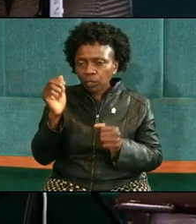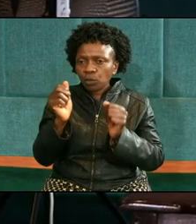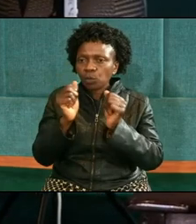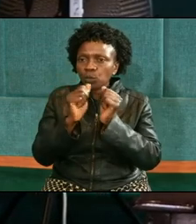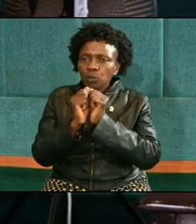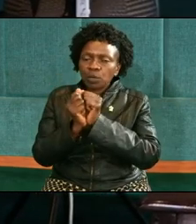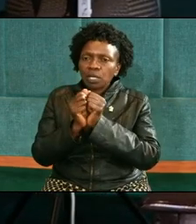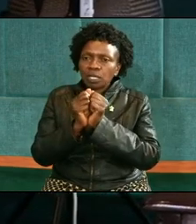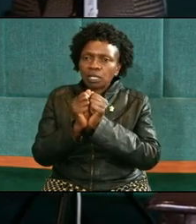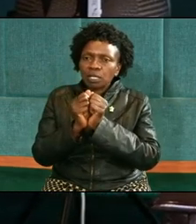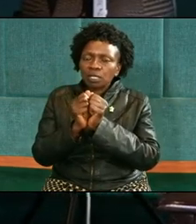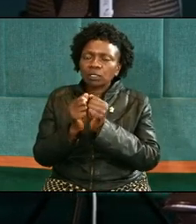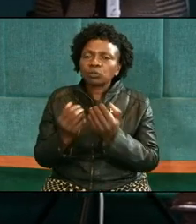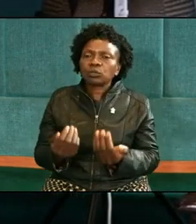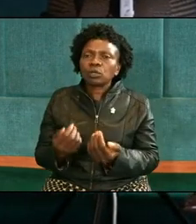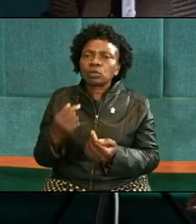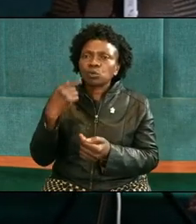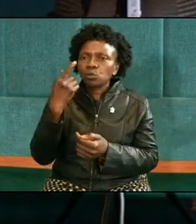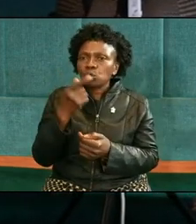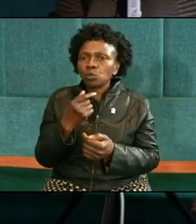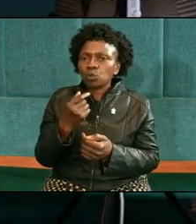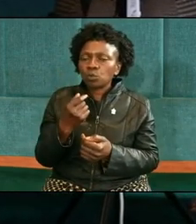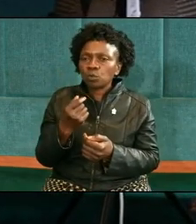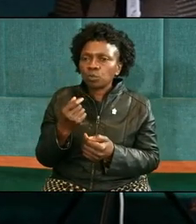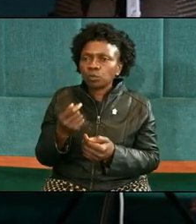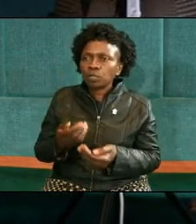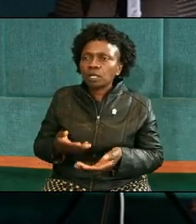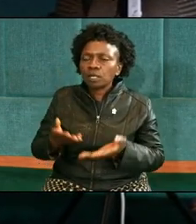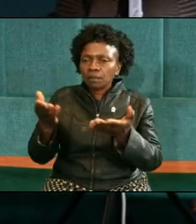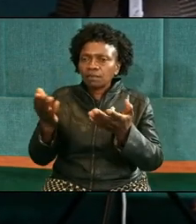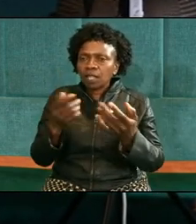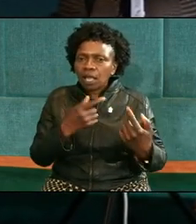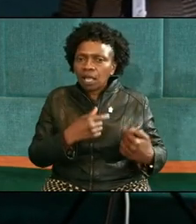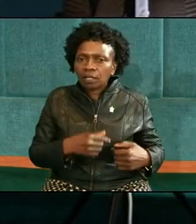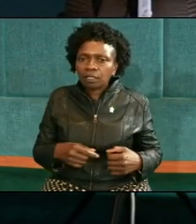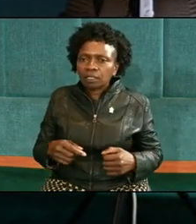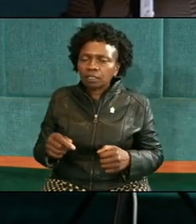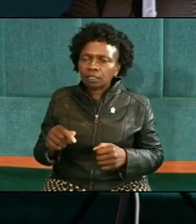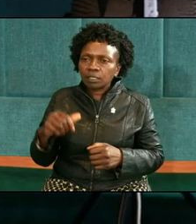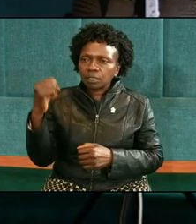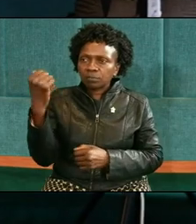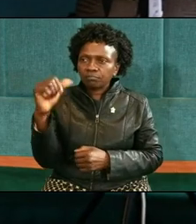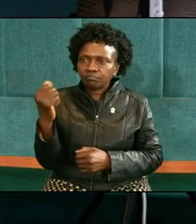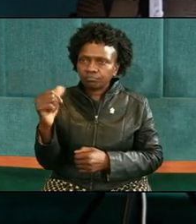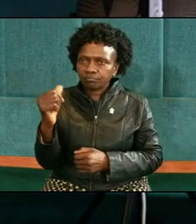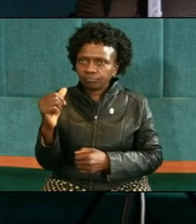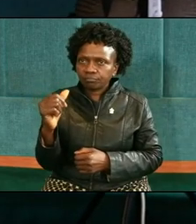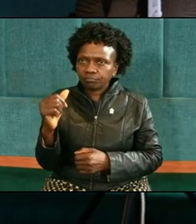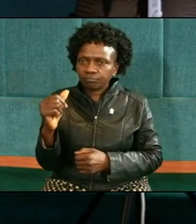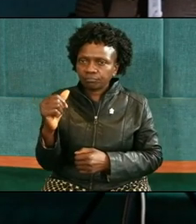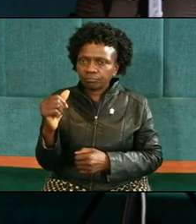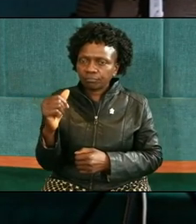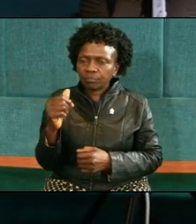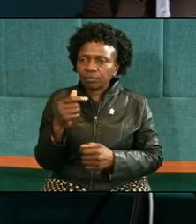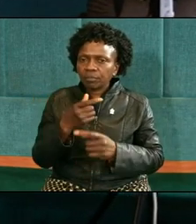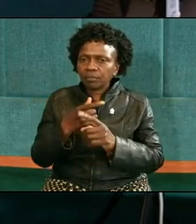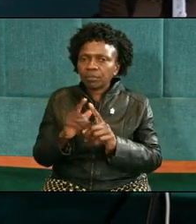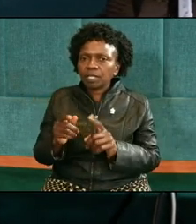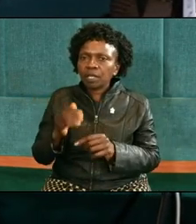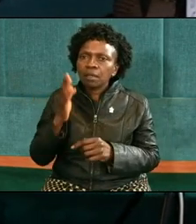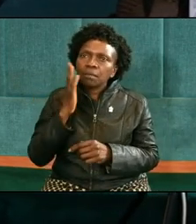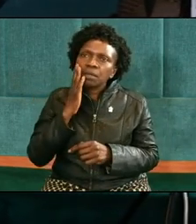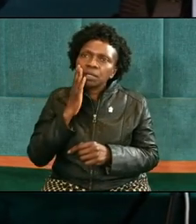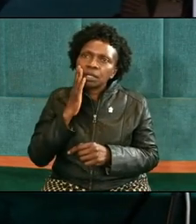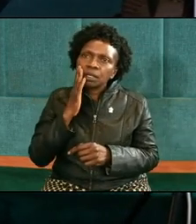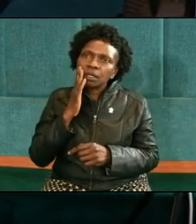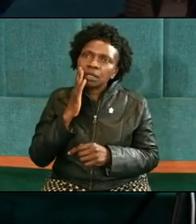yet given your heart to the Lord. I'm going to ask the mamas who gave birth to those children